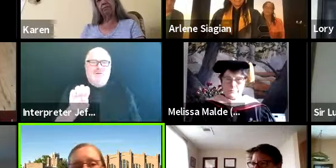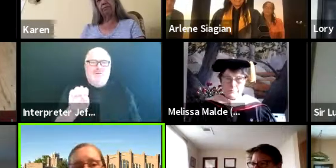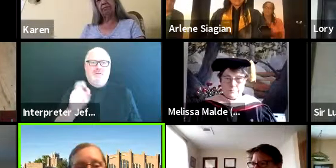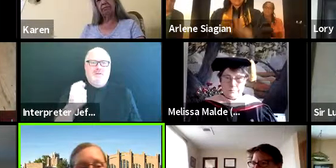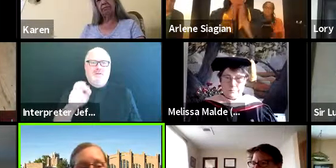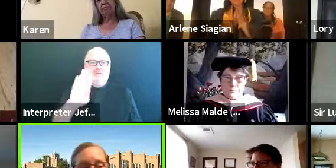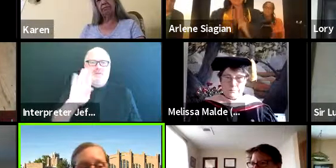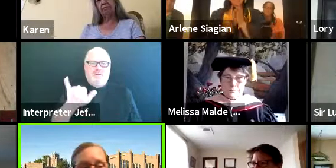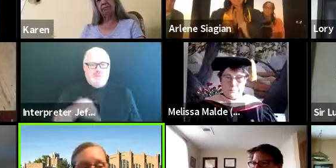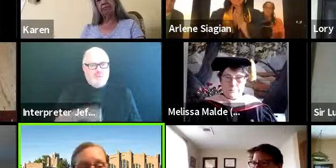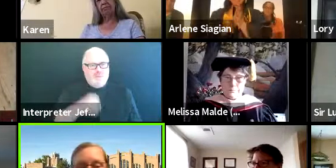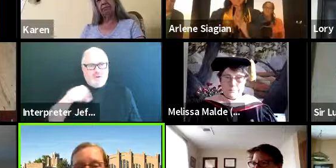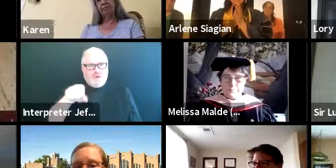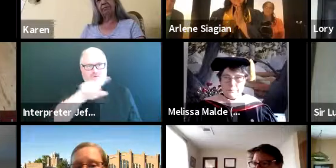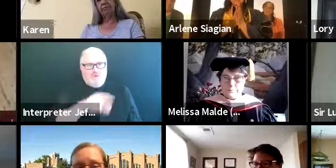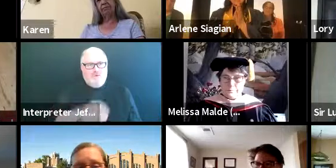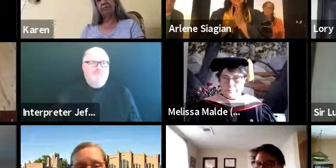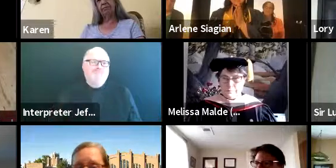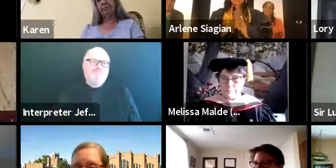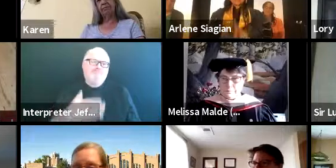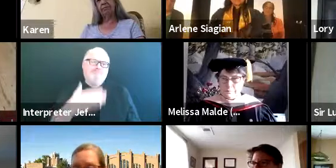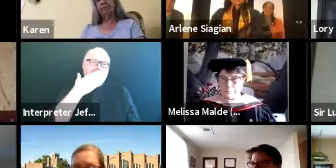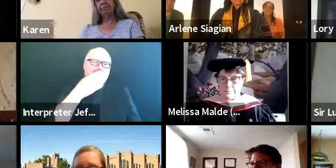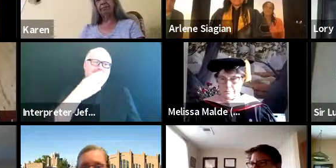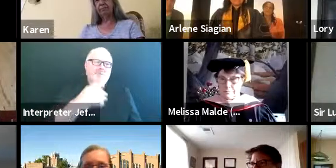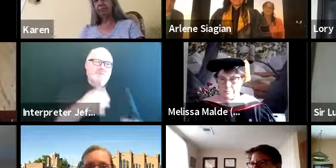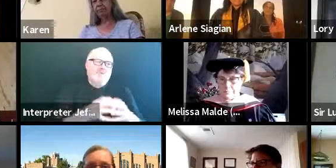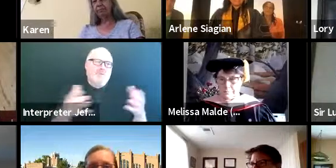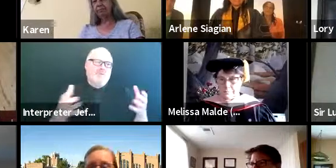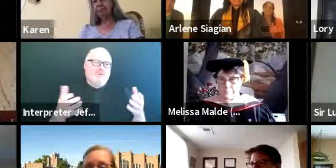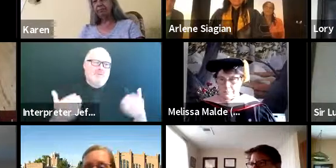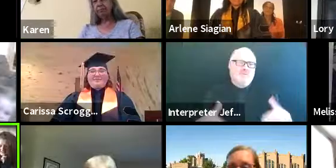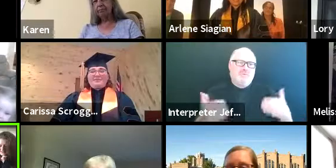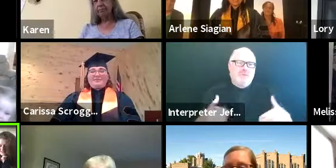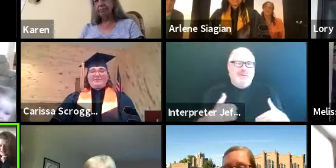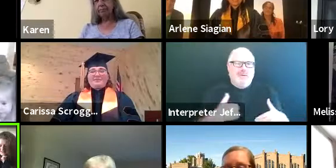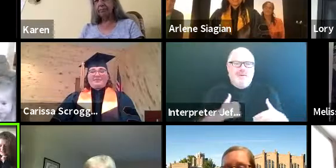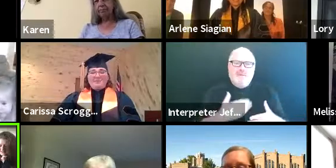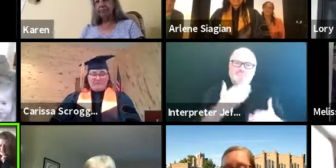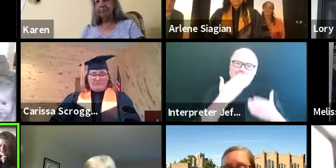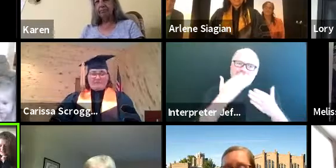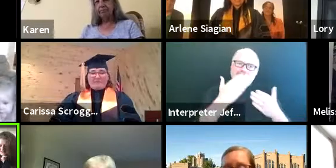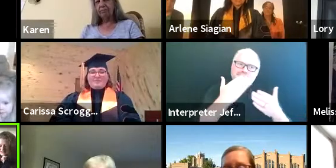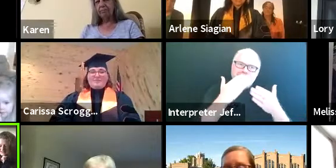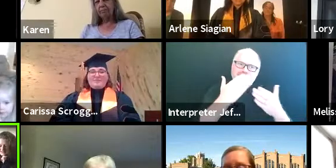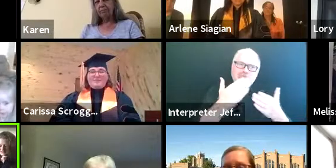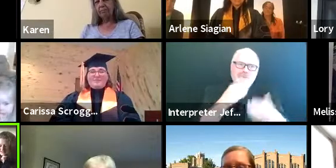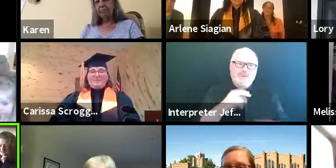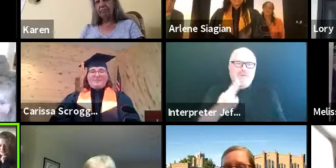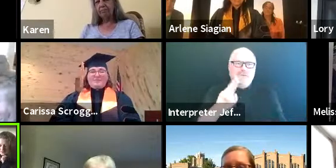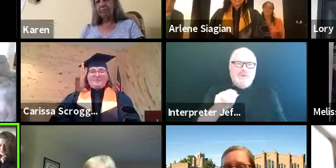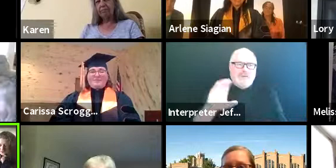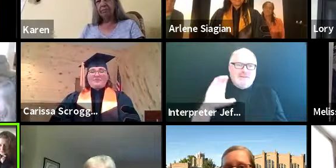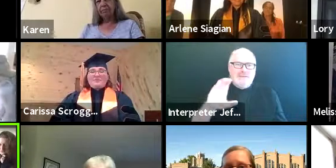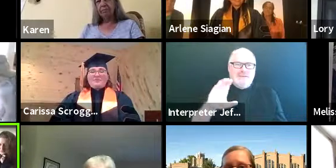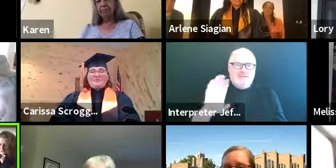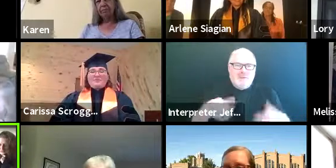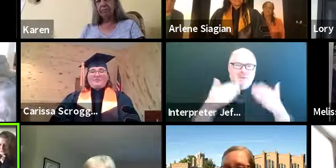you. Thank you, Dr. Sullivan. I'm so thankful to UNC for offering